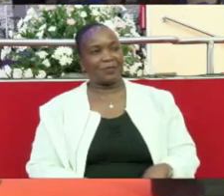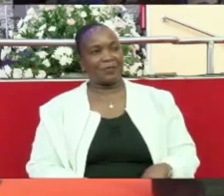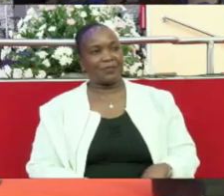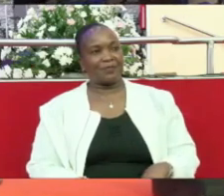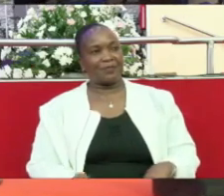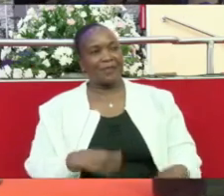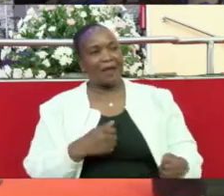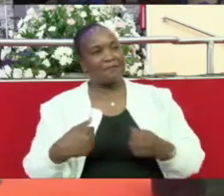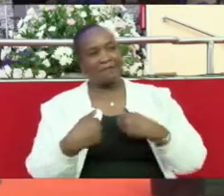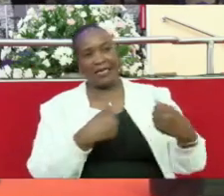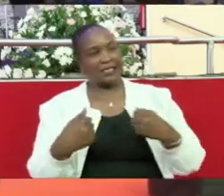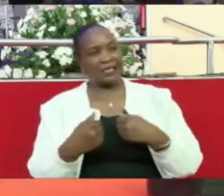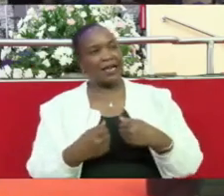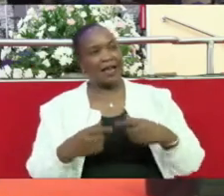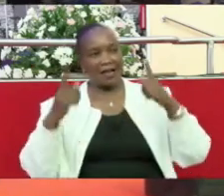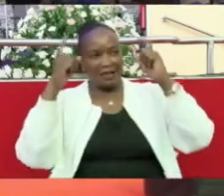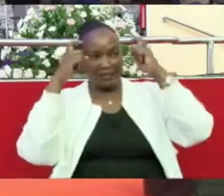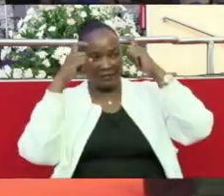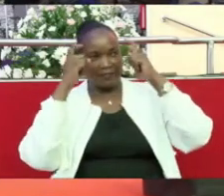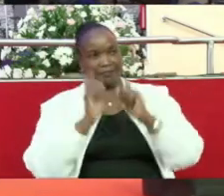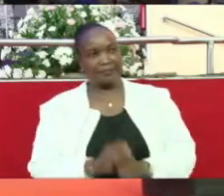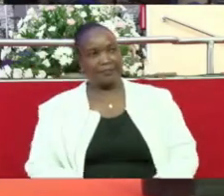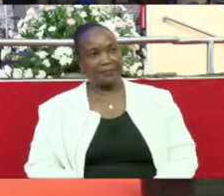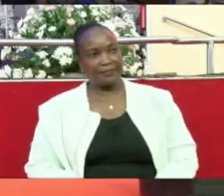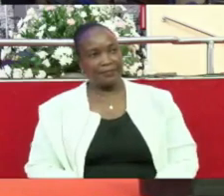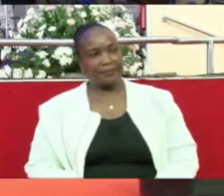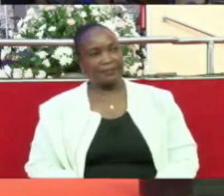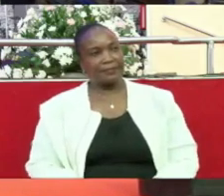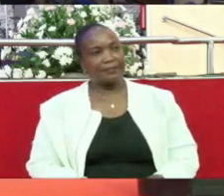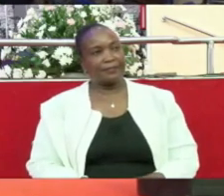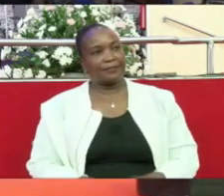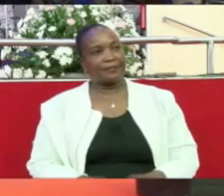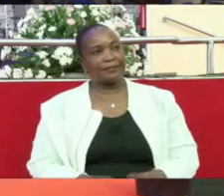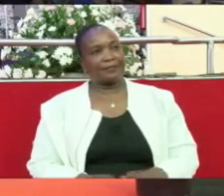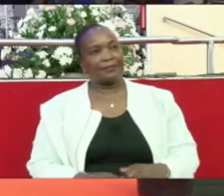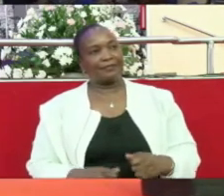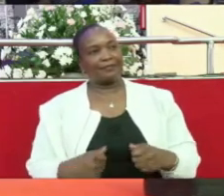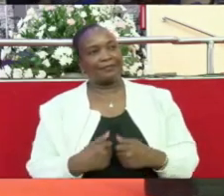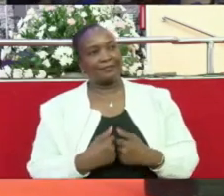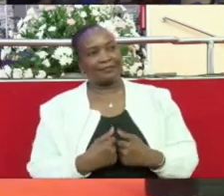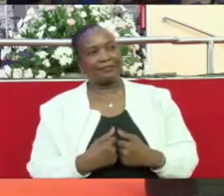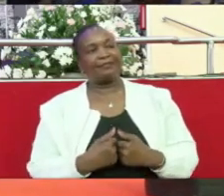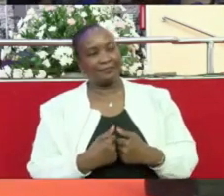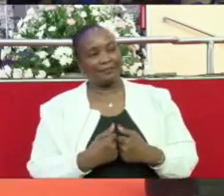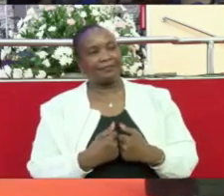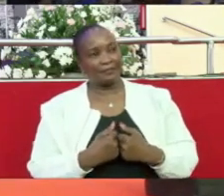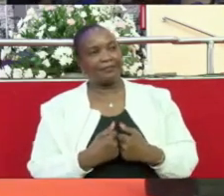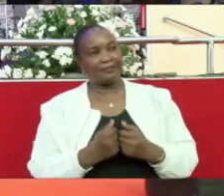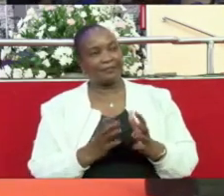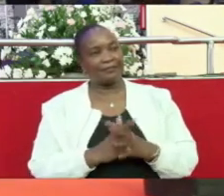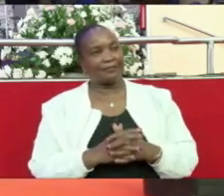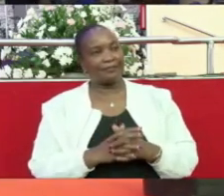Because they are mighty in the Lord. They have divine power. They can be of